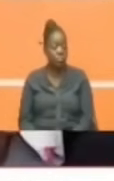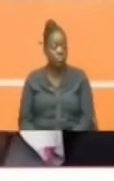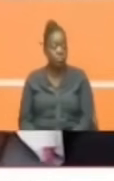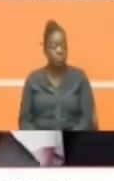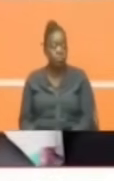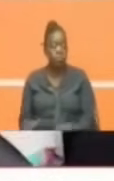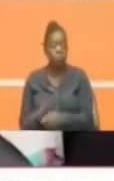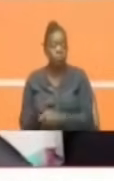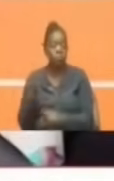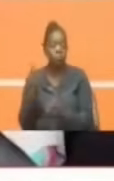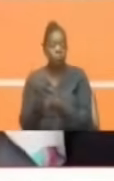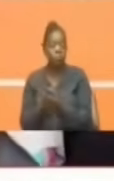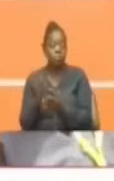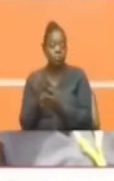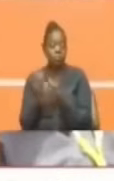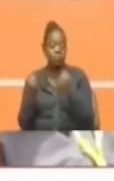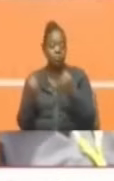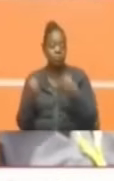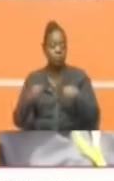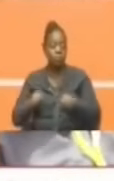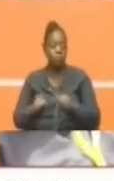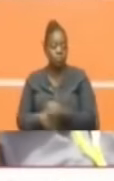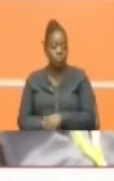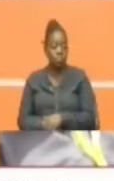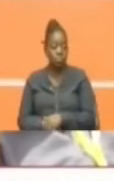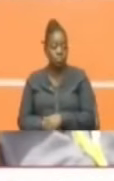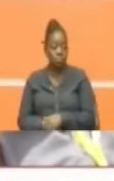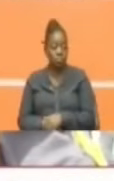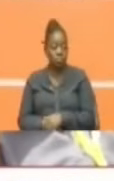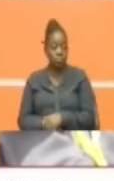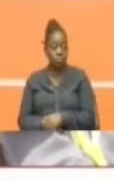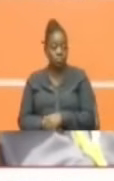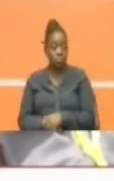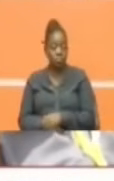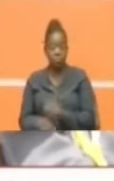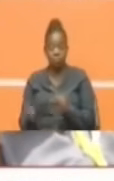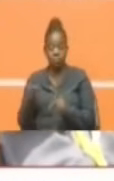zilabasaba. Wabewe chikulewa. The traders in Kampala